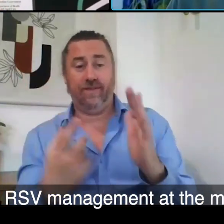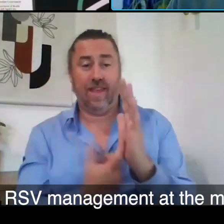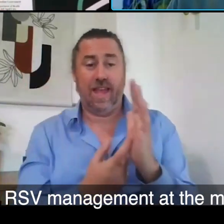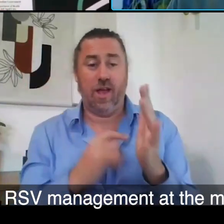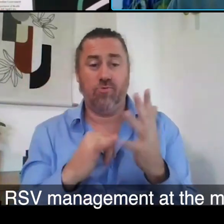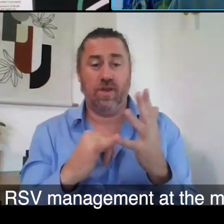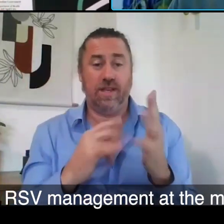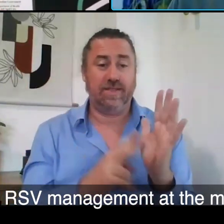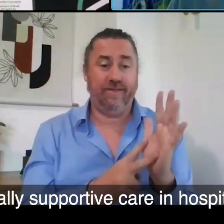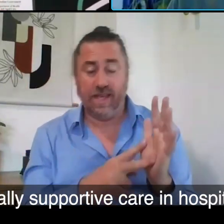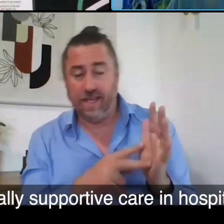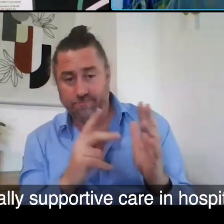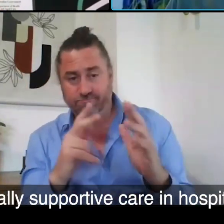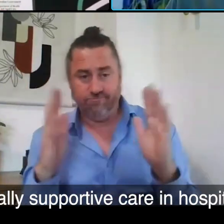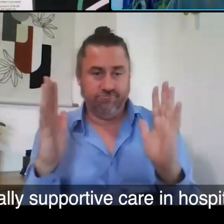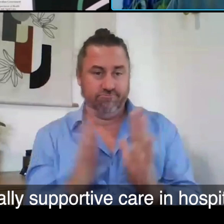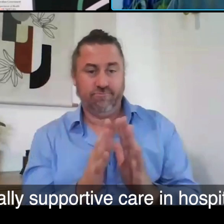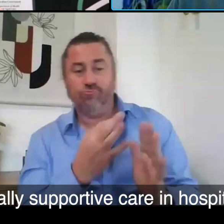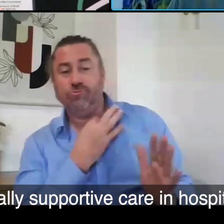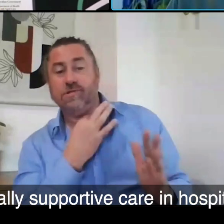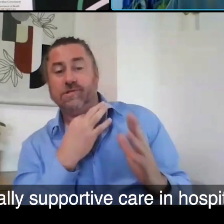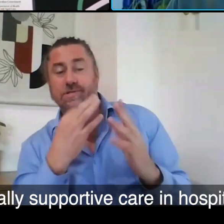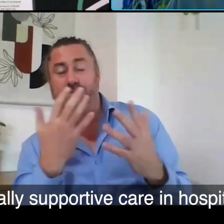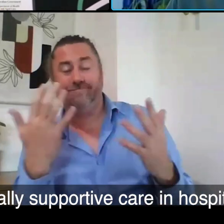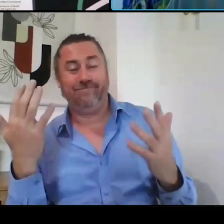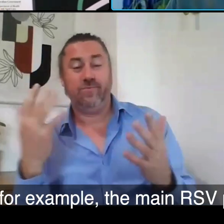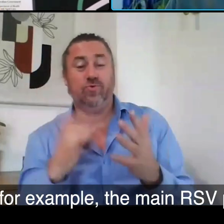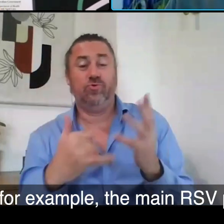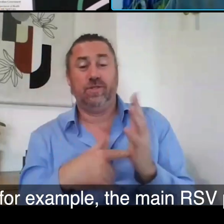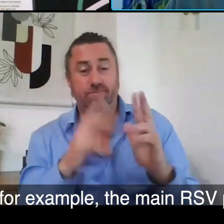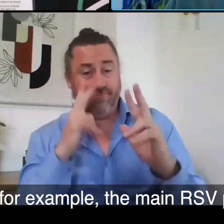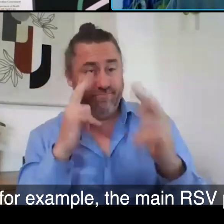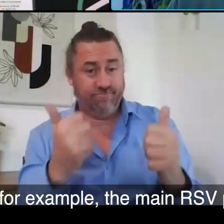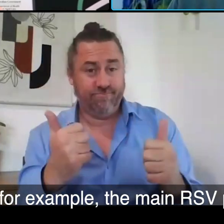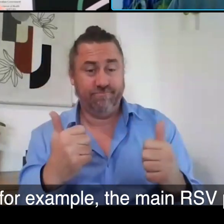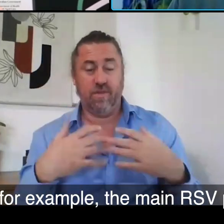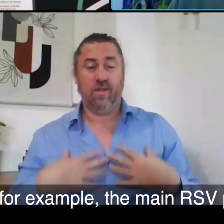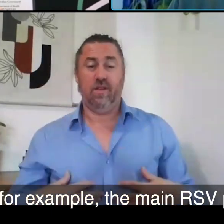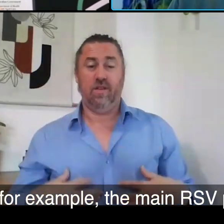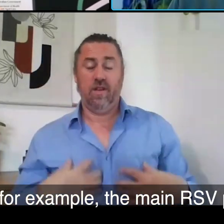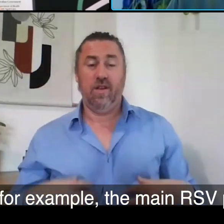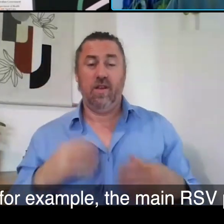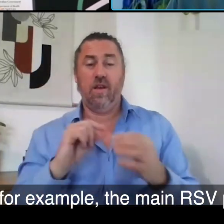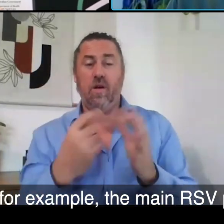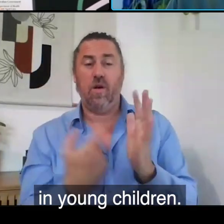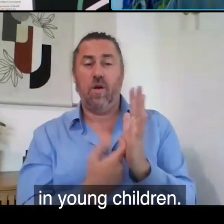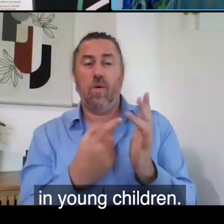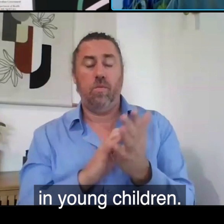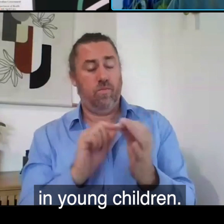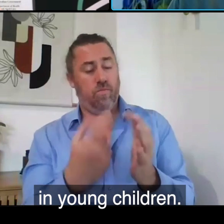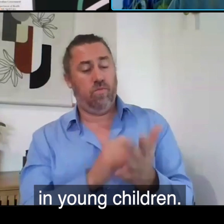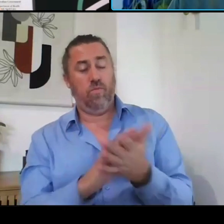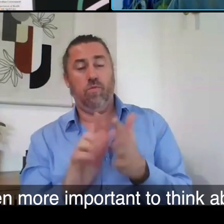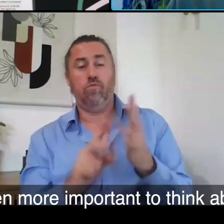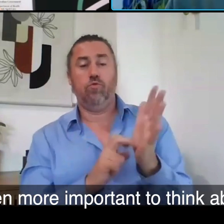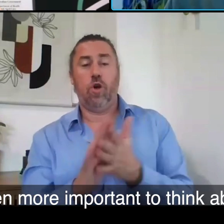RSV management at the moment. It's really supportive care in hospital for bronchiolitis, for example, the main RSV presentation in